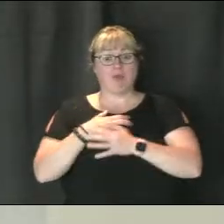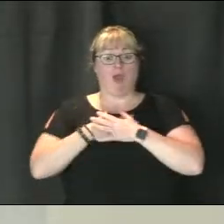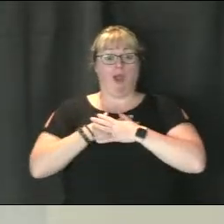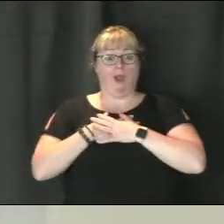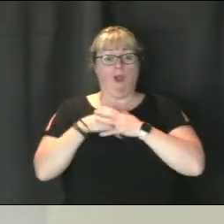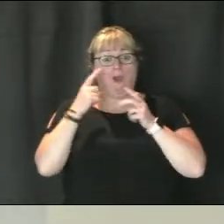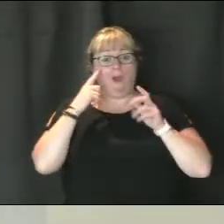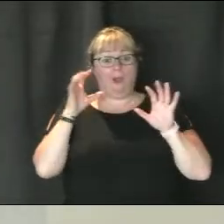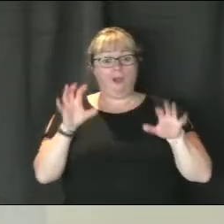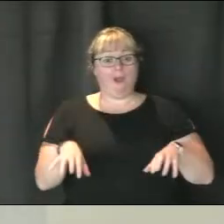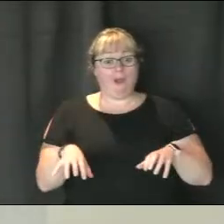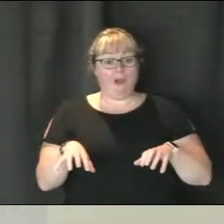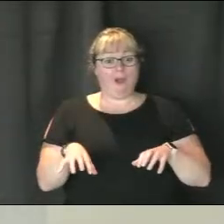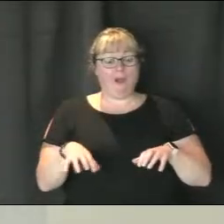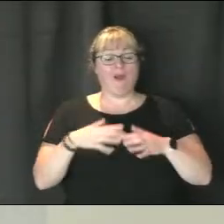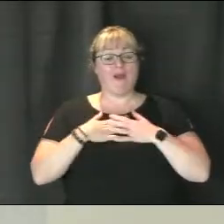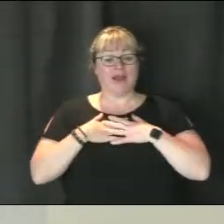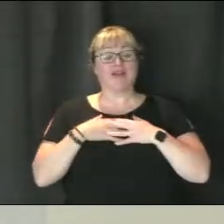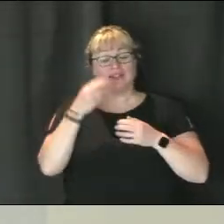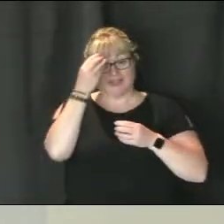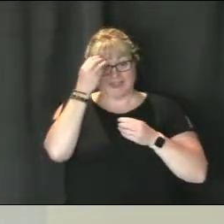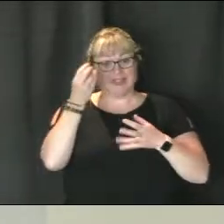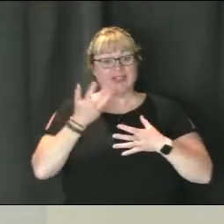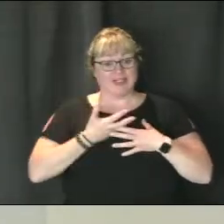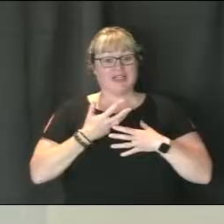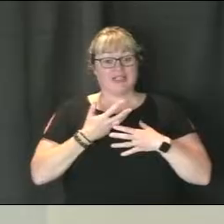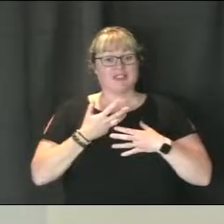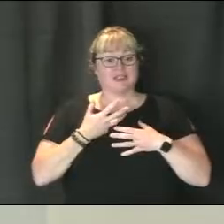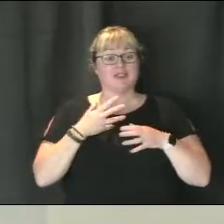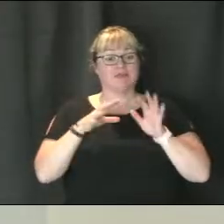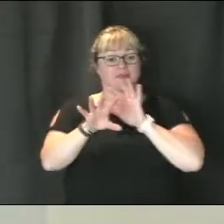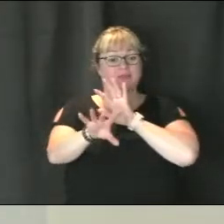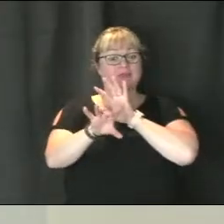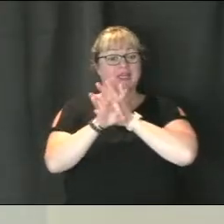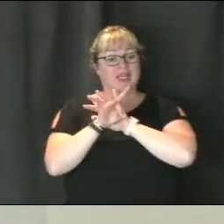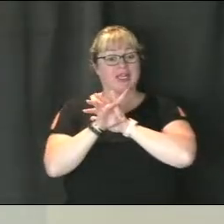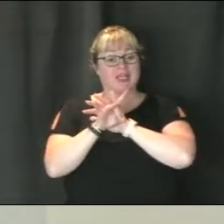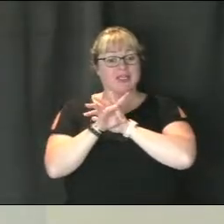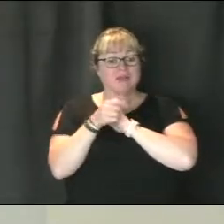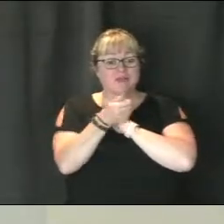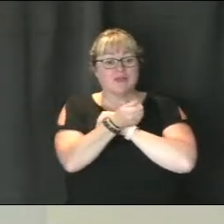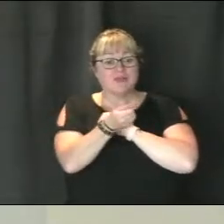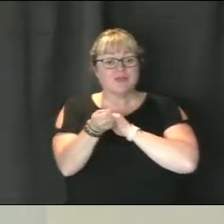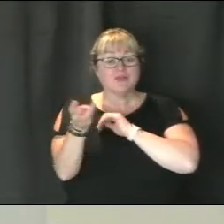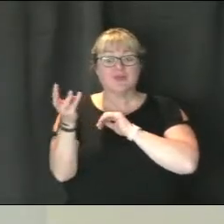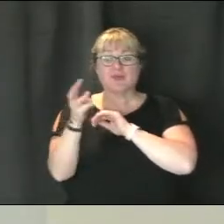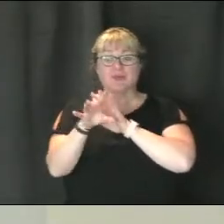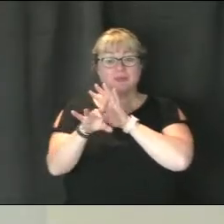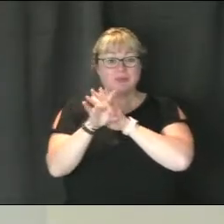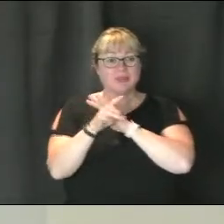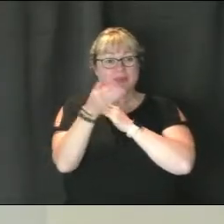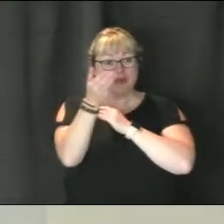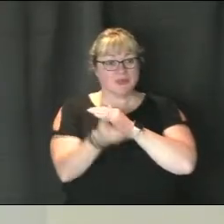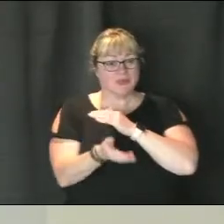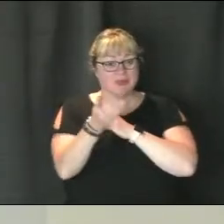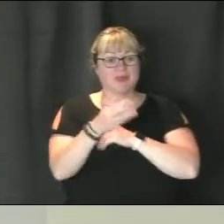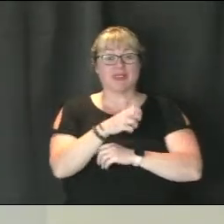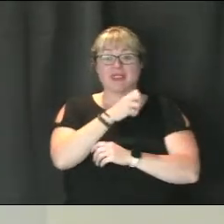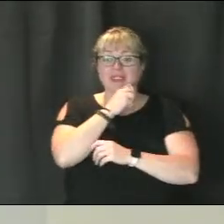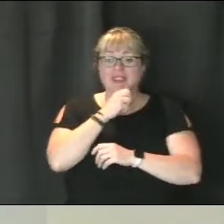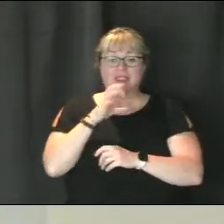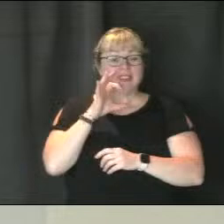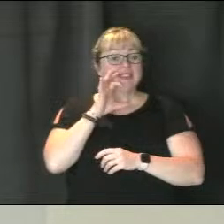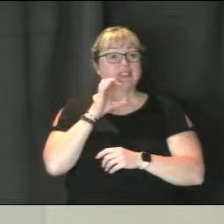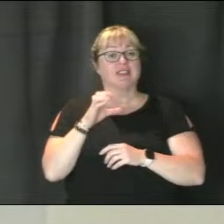in shock when he told me that I was one of the few chosen as Senior of